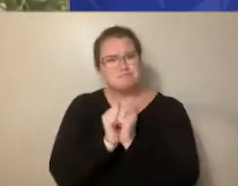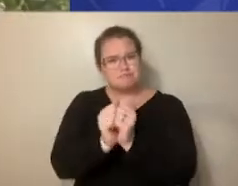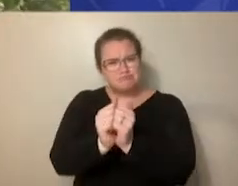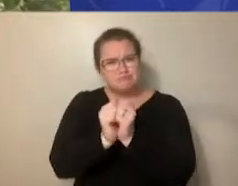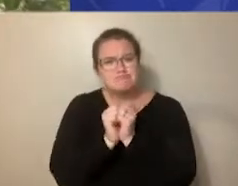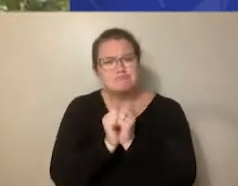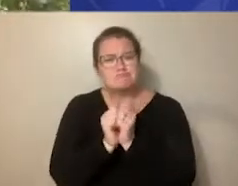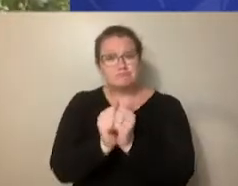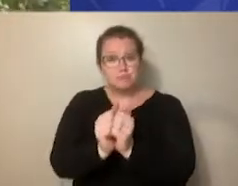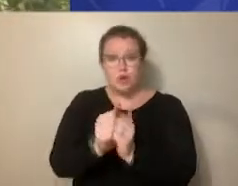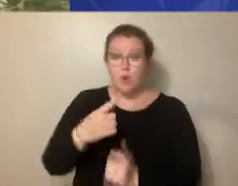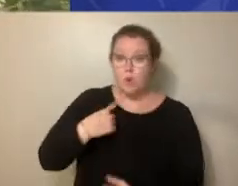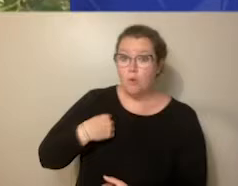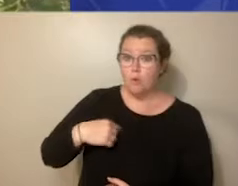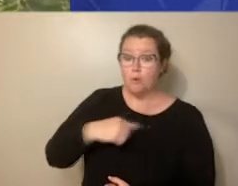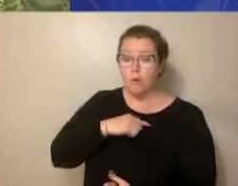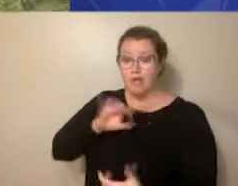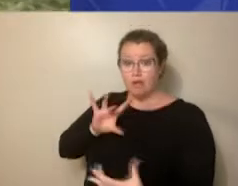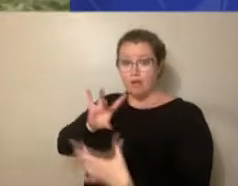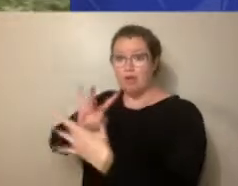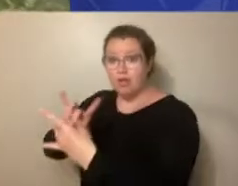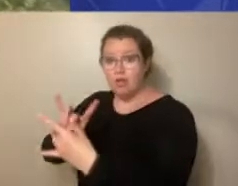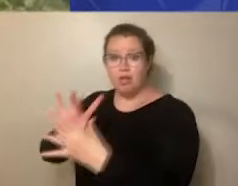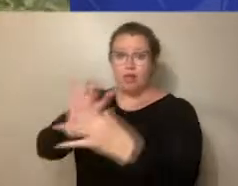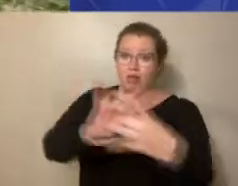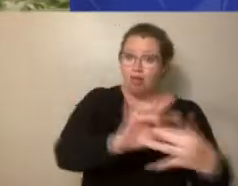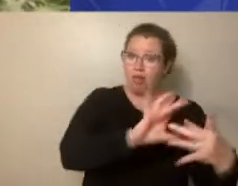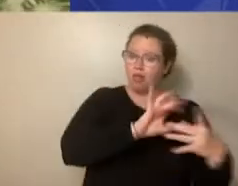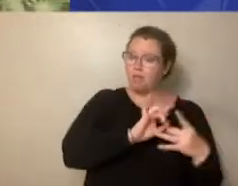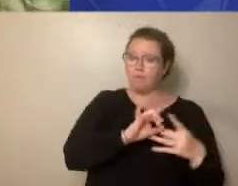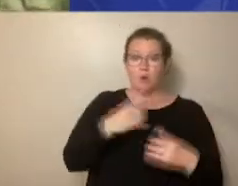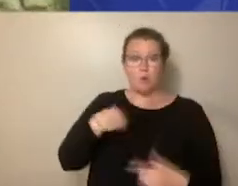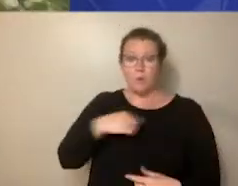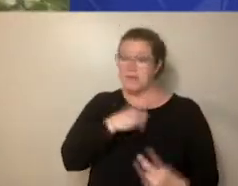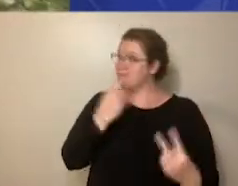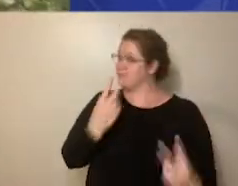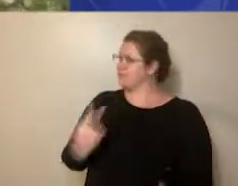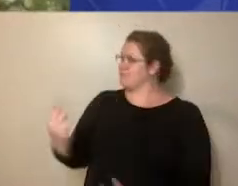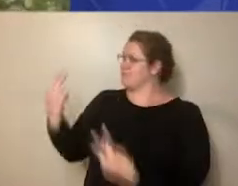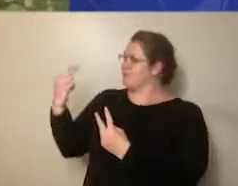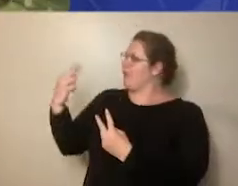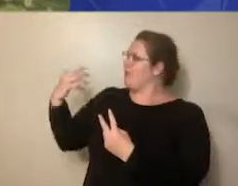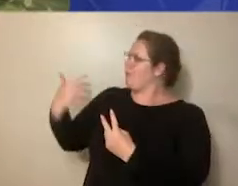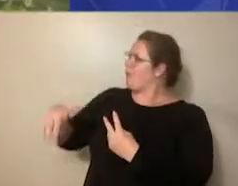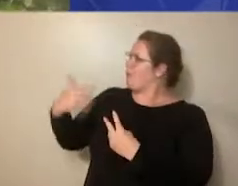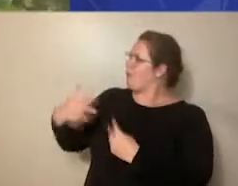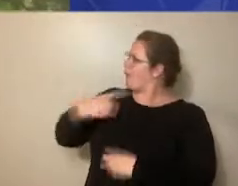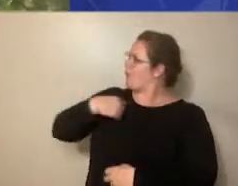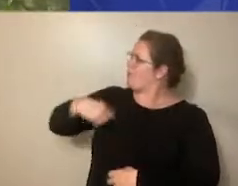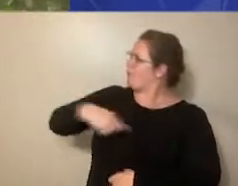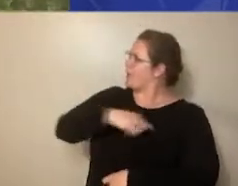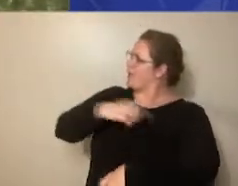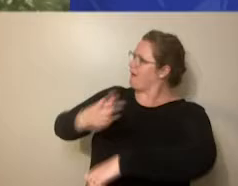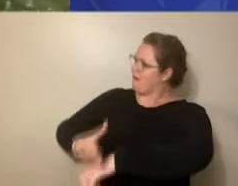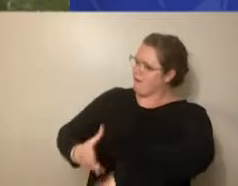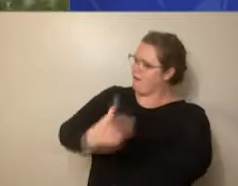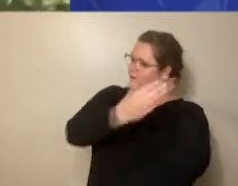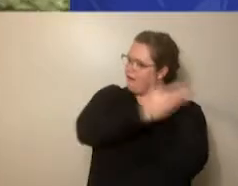But when we look back, we'll see how far we've